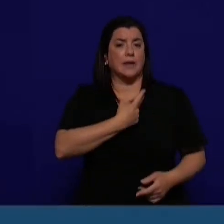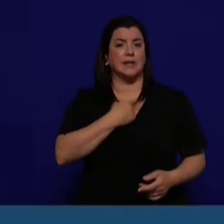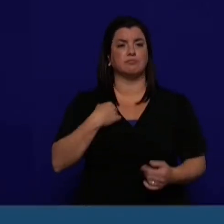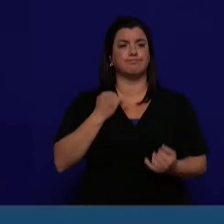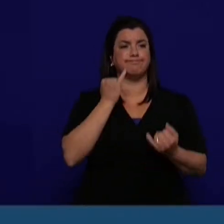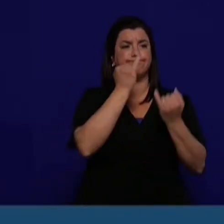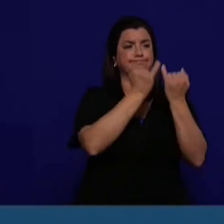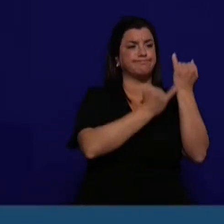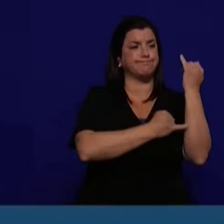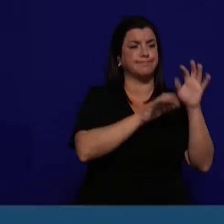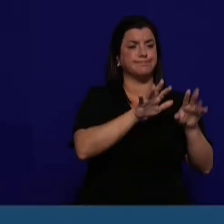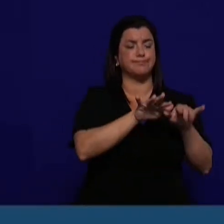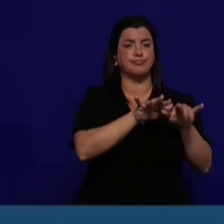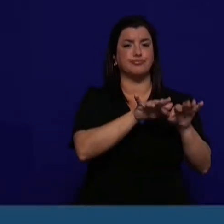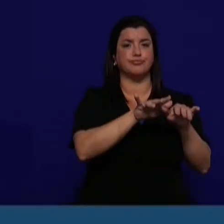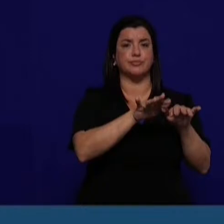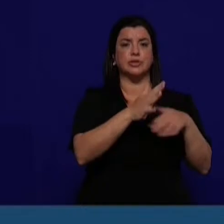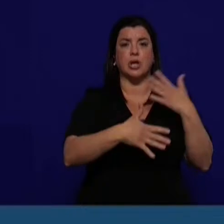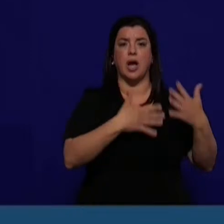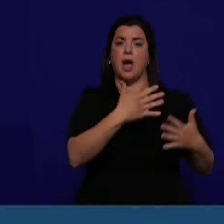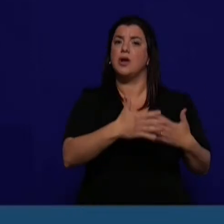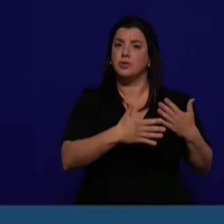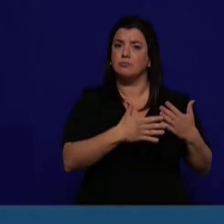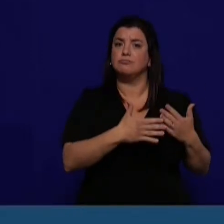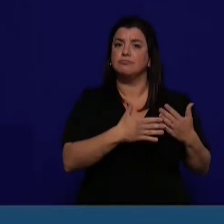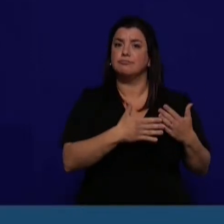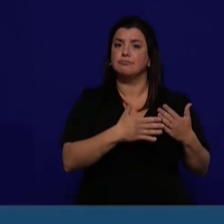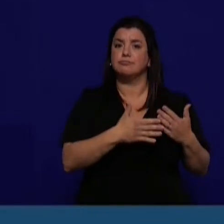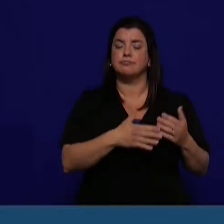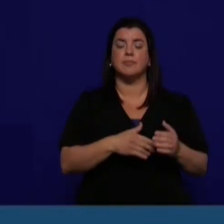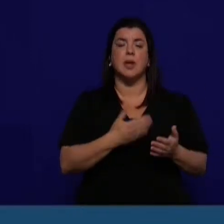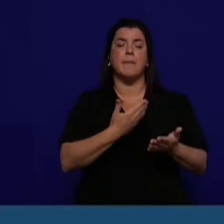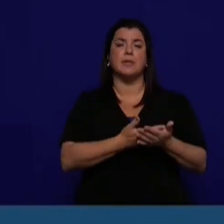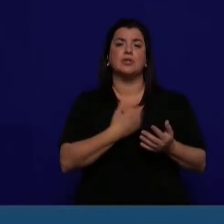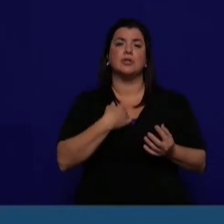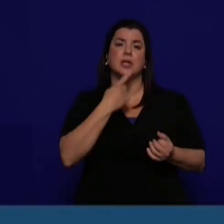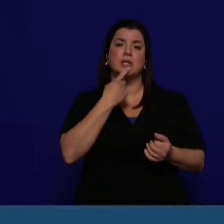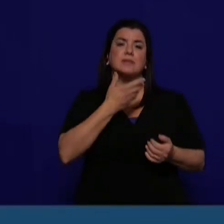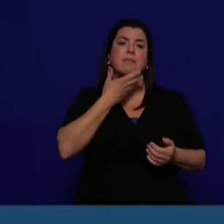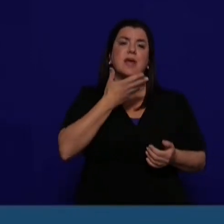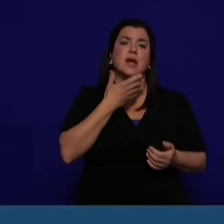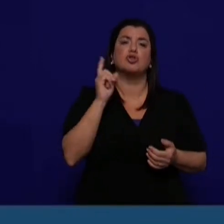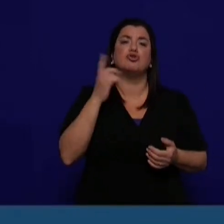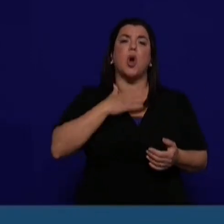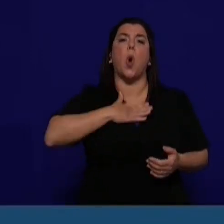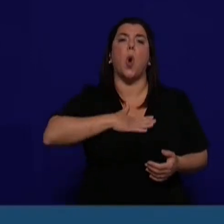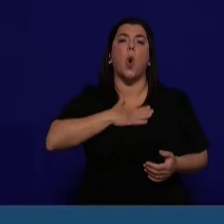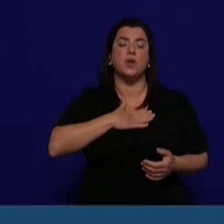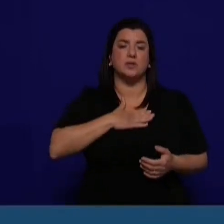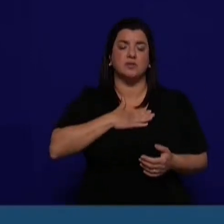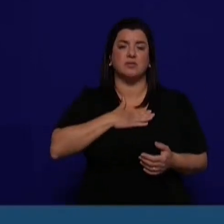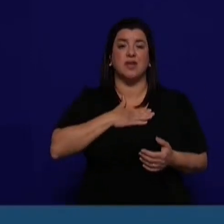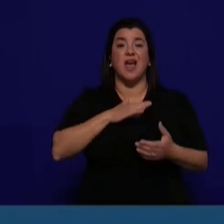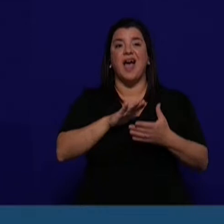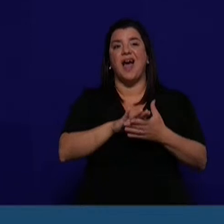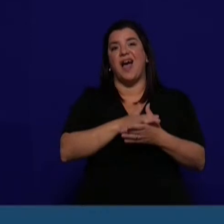jkollhom. Din hija sistema fejn inti barra dak il-clinical trials li jkunu saru anke meta inti